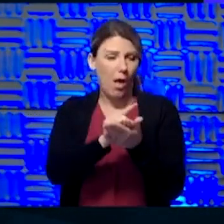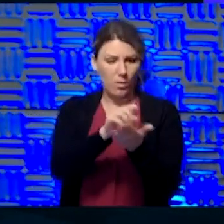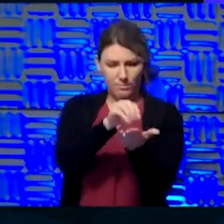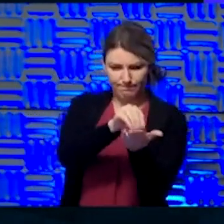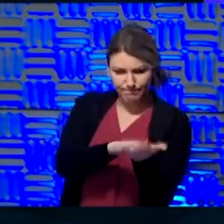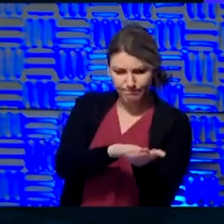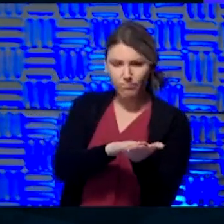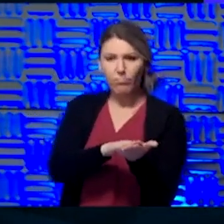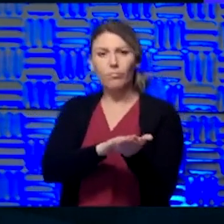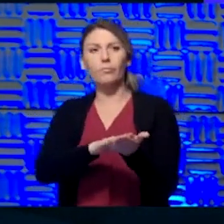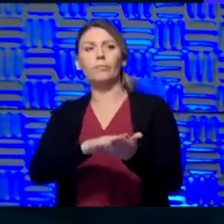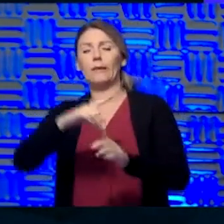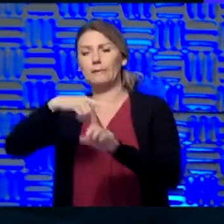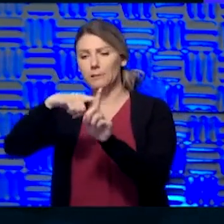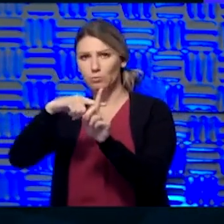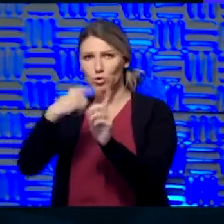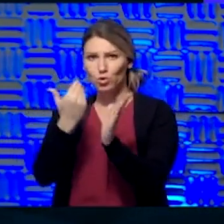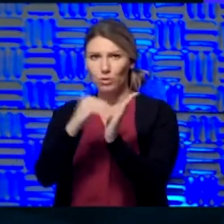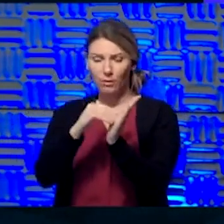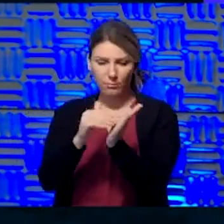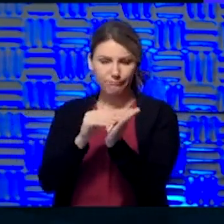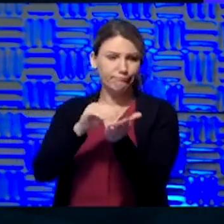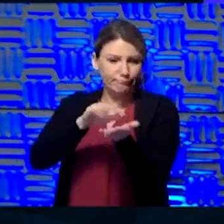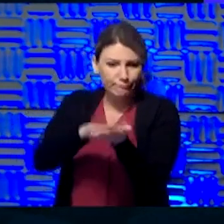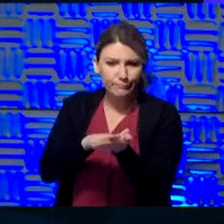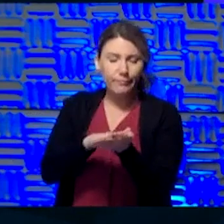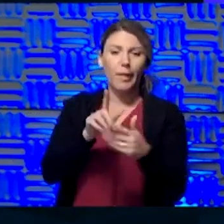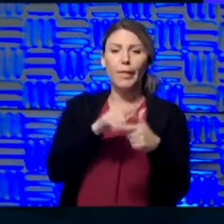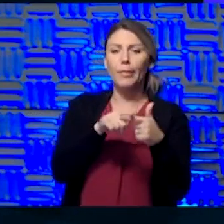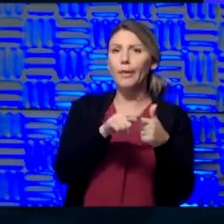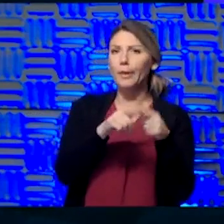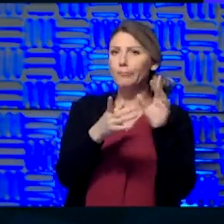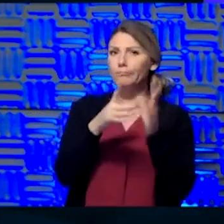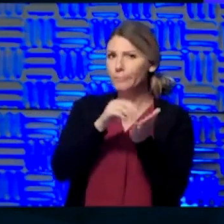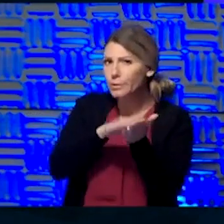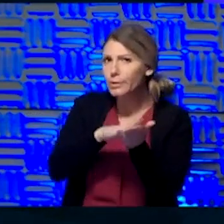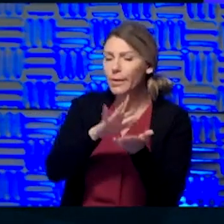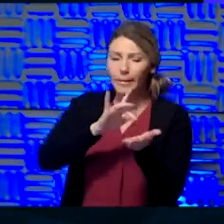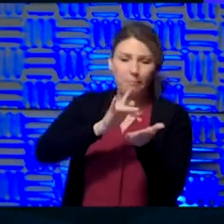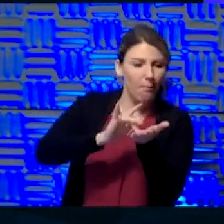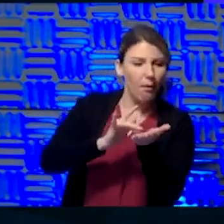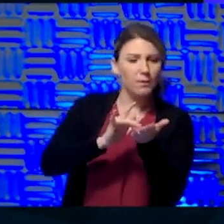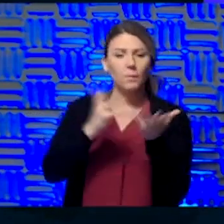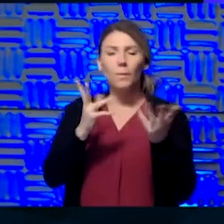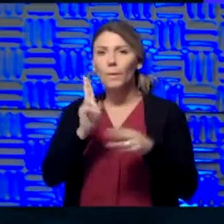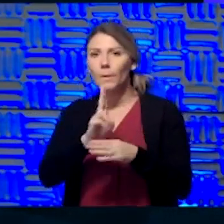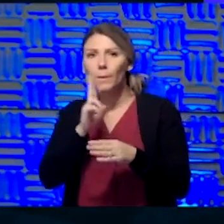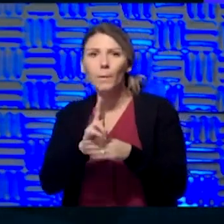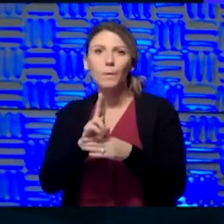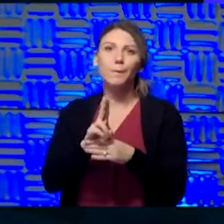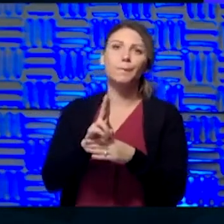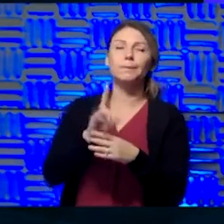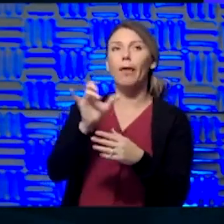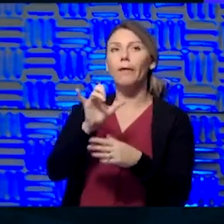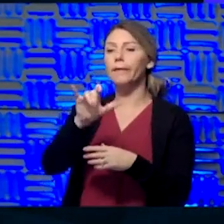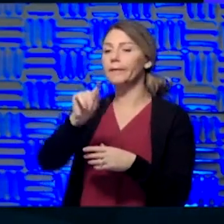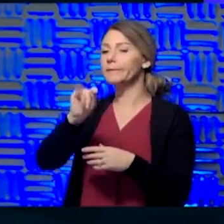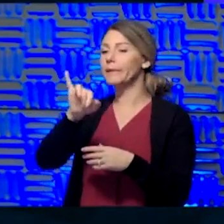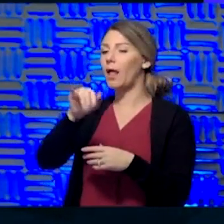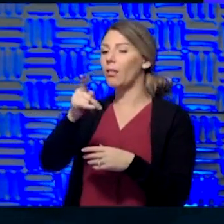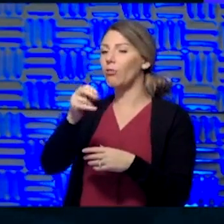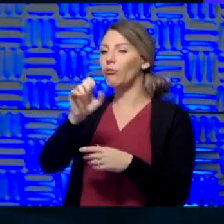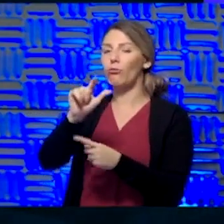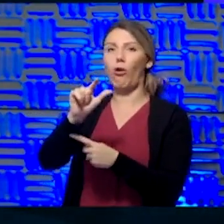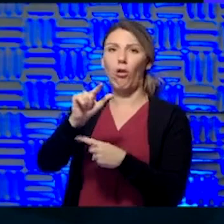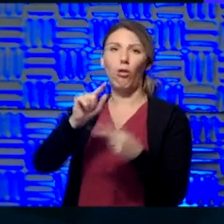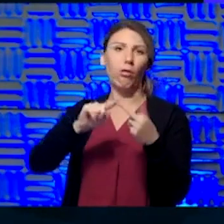what was going on. I kind of wrote down what medications I took, so like Tylenol, Mucinex at certain times, and